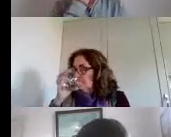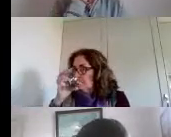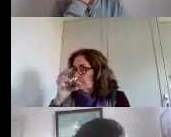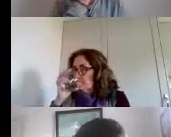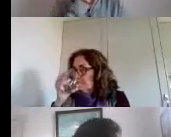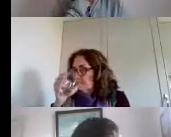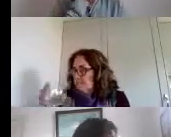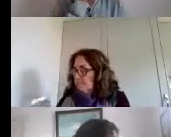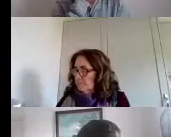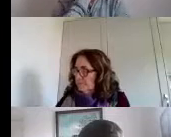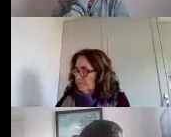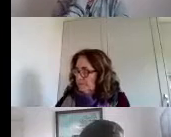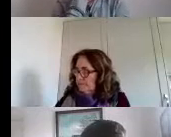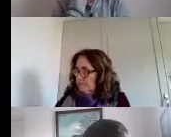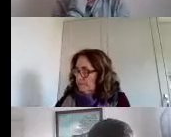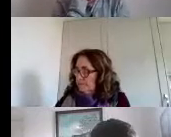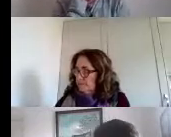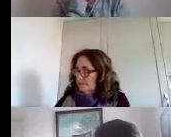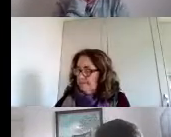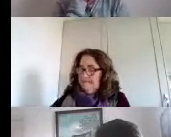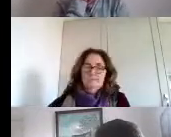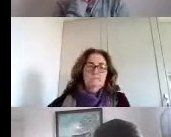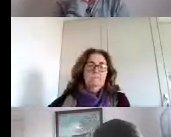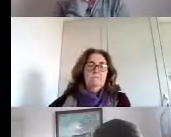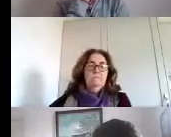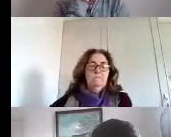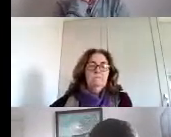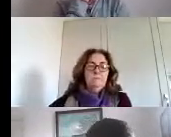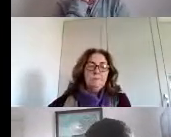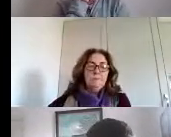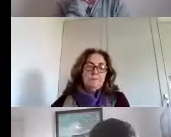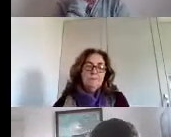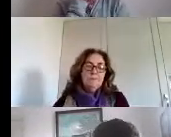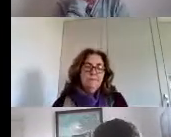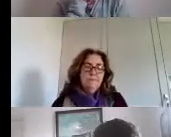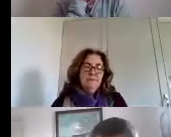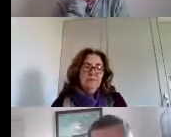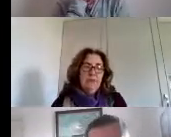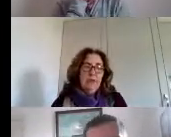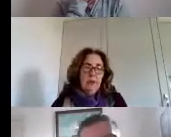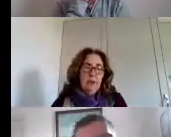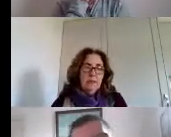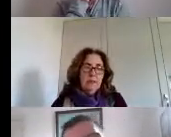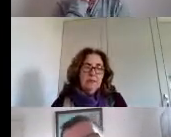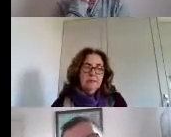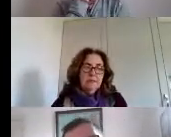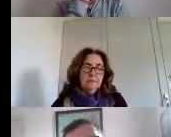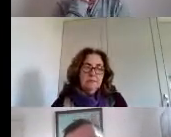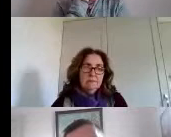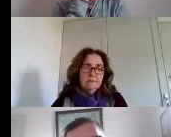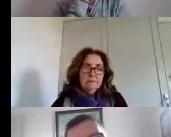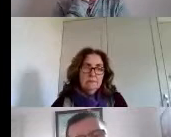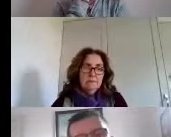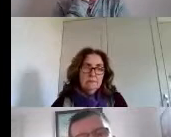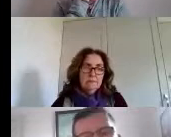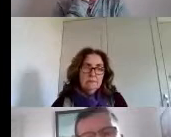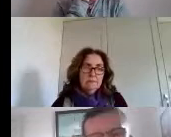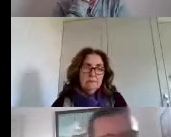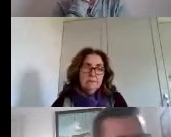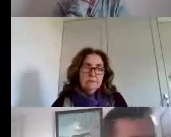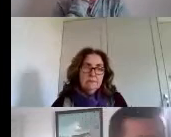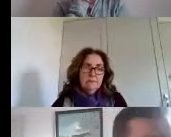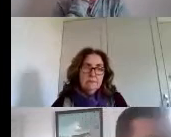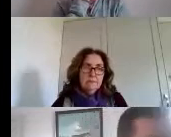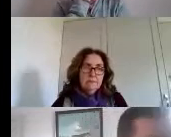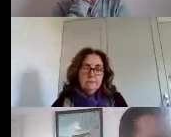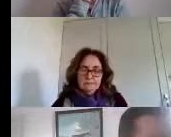that actually suited us perfectly, as it made the event more accessible, as our members and supporters were able to choose their own activity and their own location